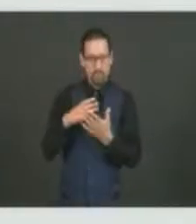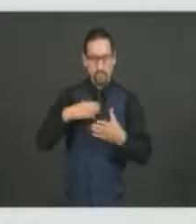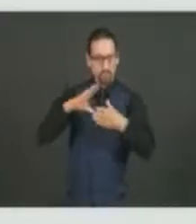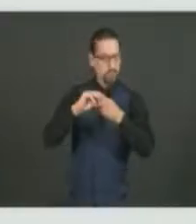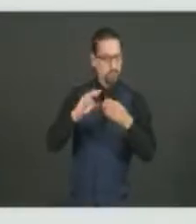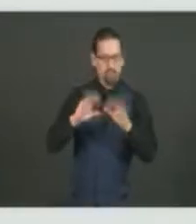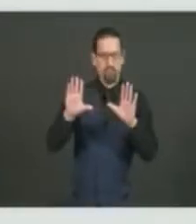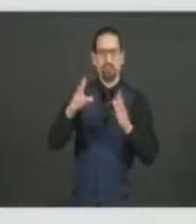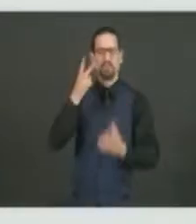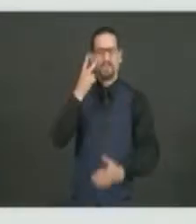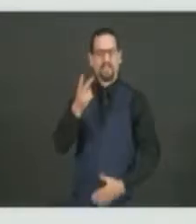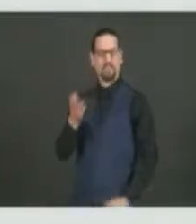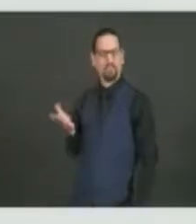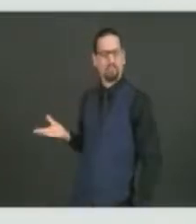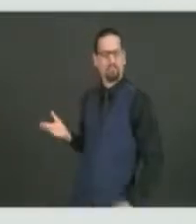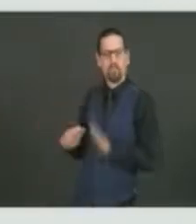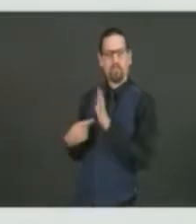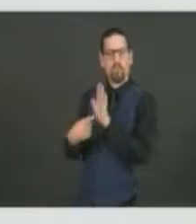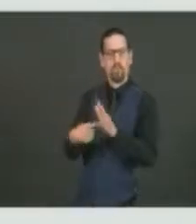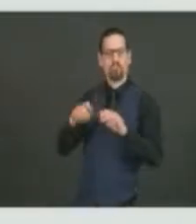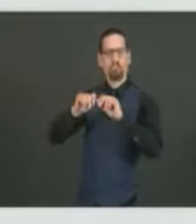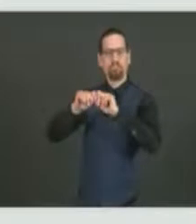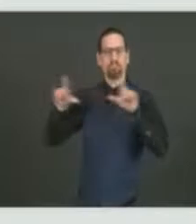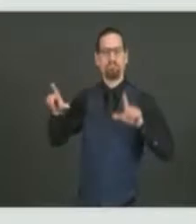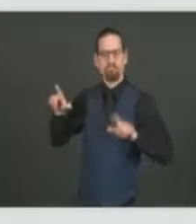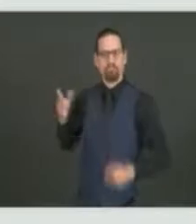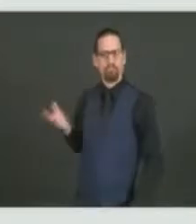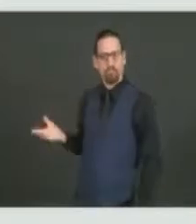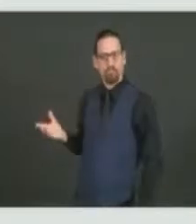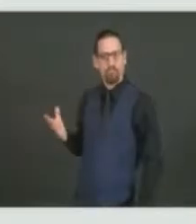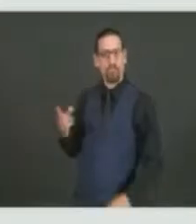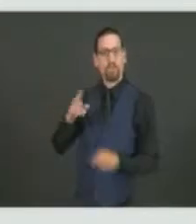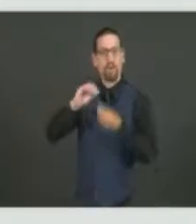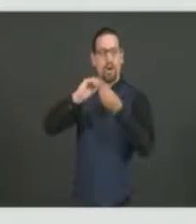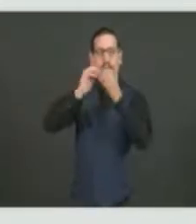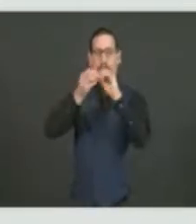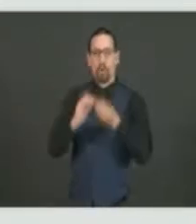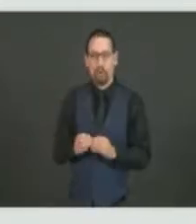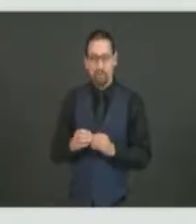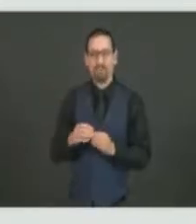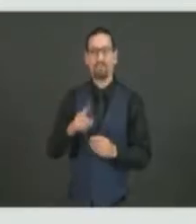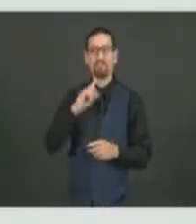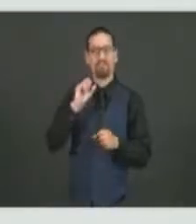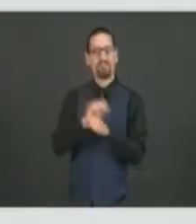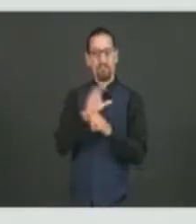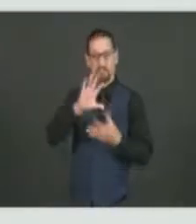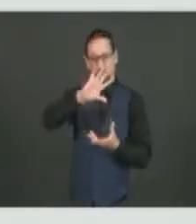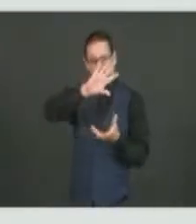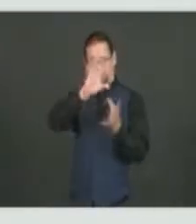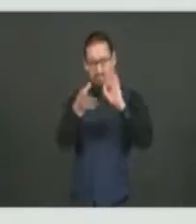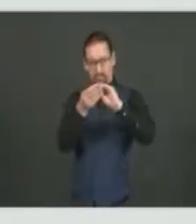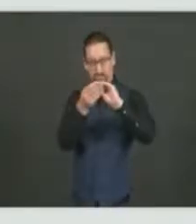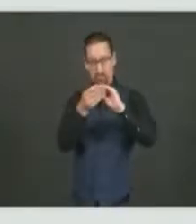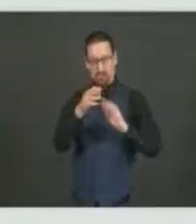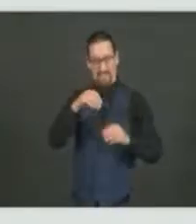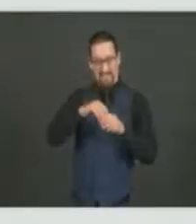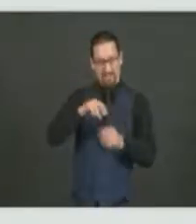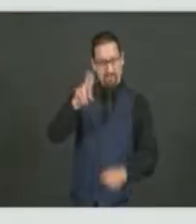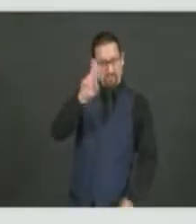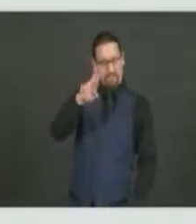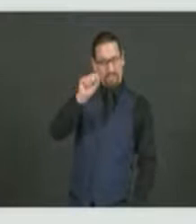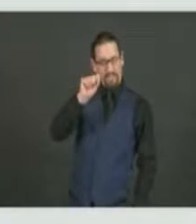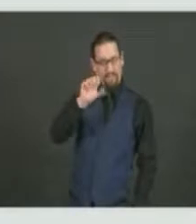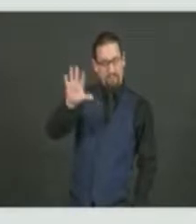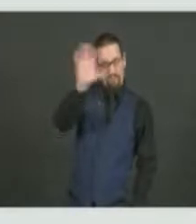you. New cases of coronavirus in the United States reached a new high on